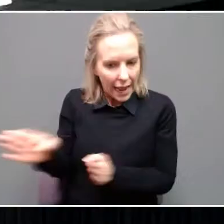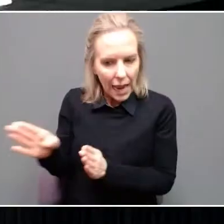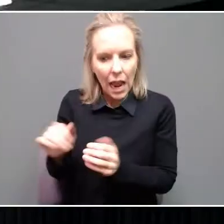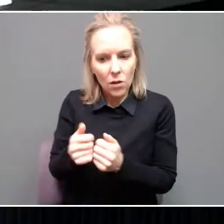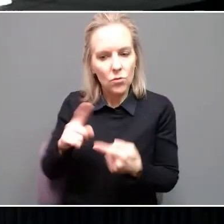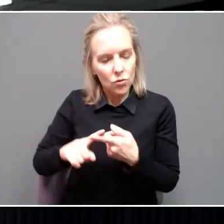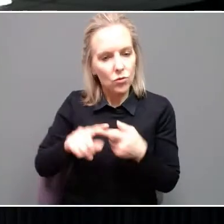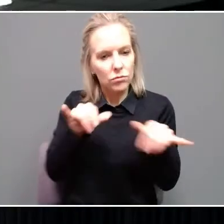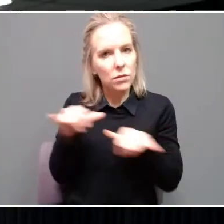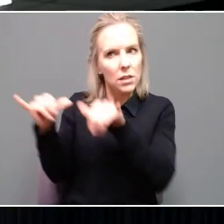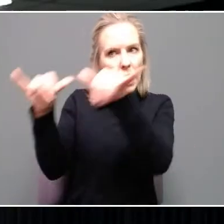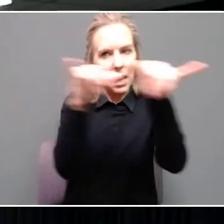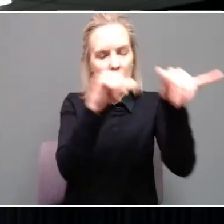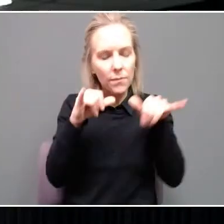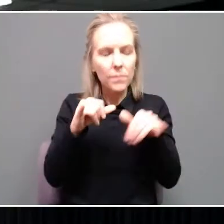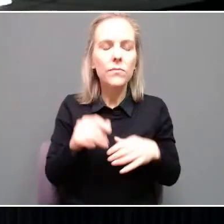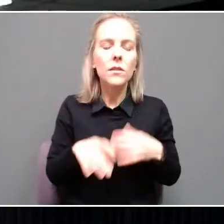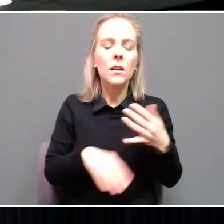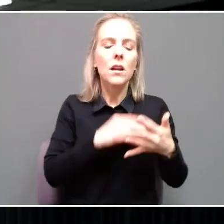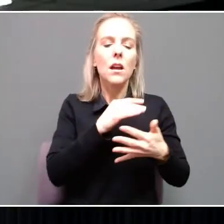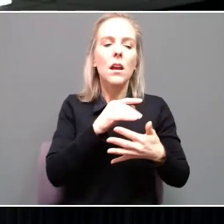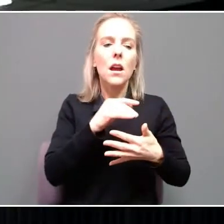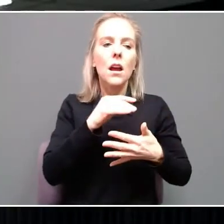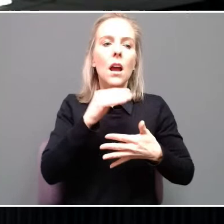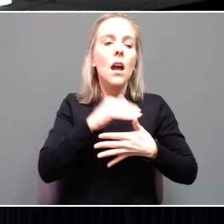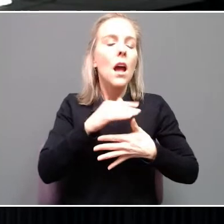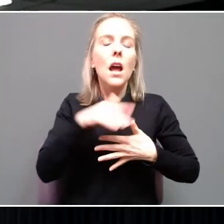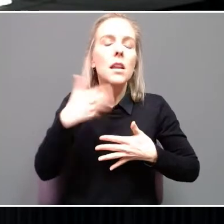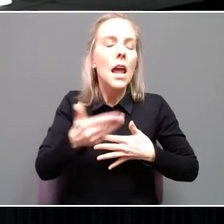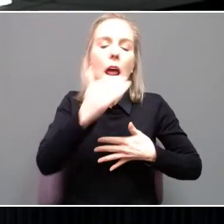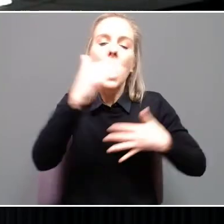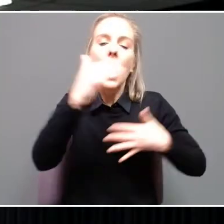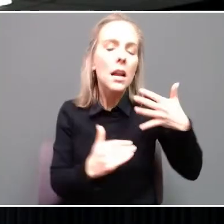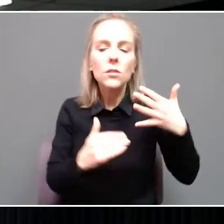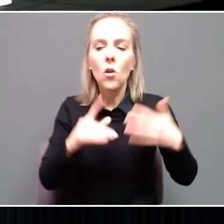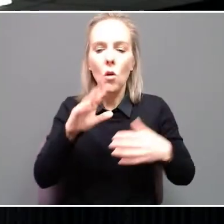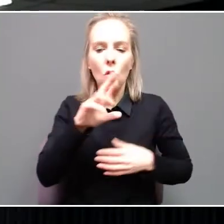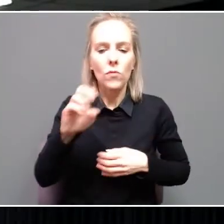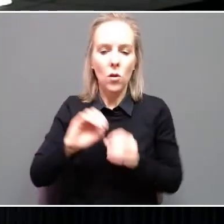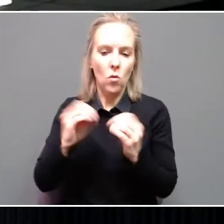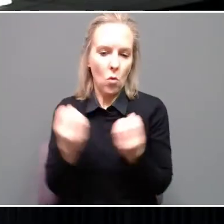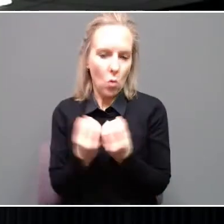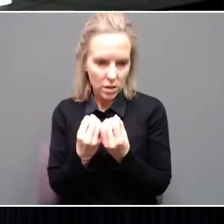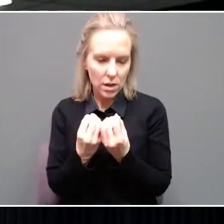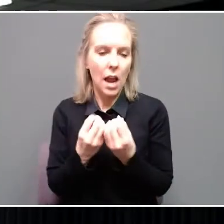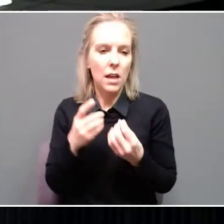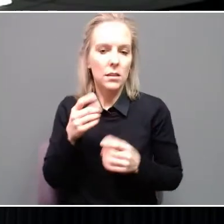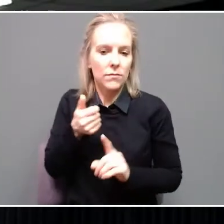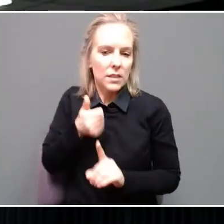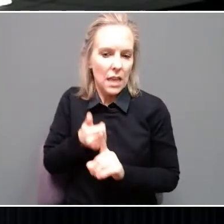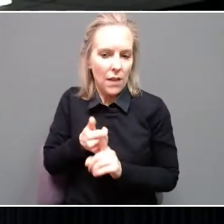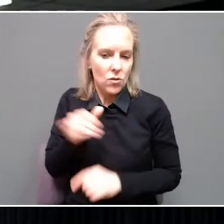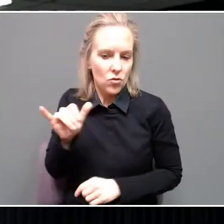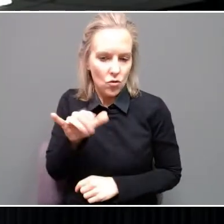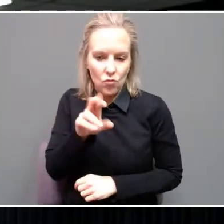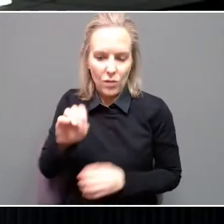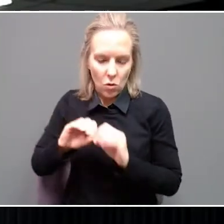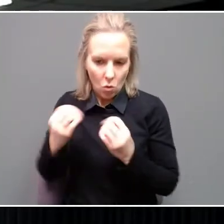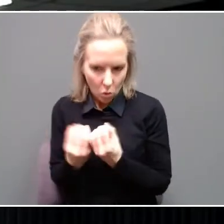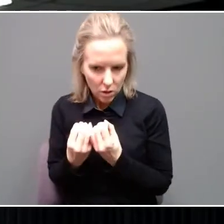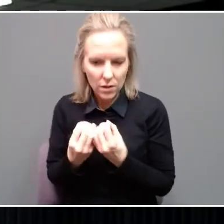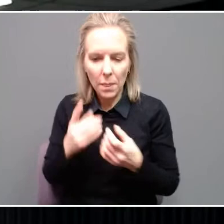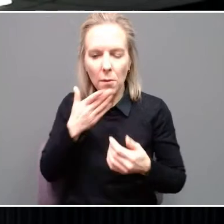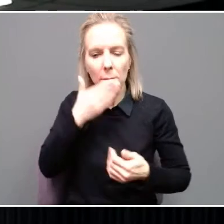we are going to reorganize the department itself by function to better manage the current challenges facing